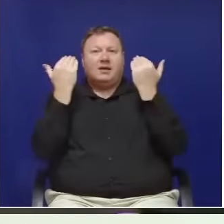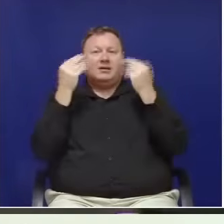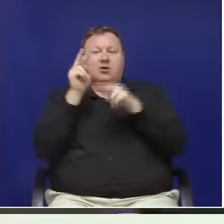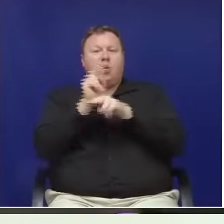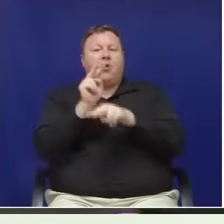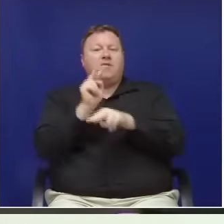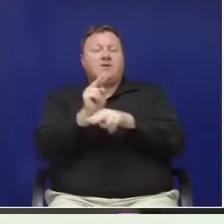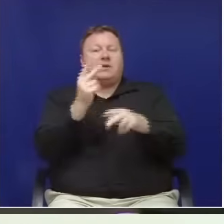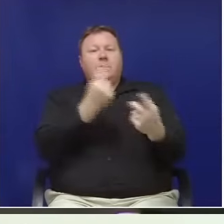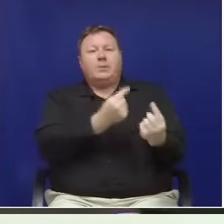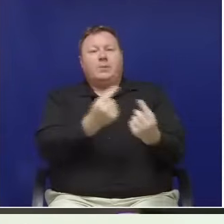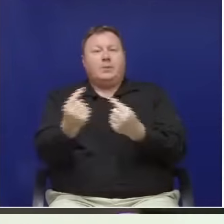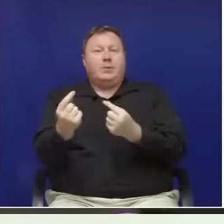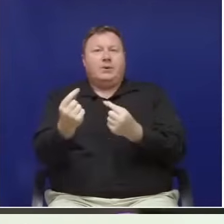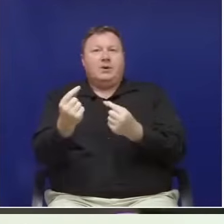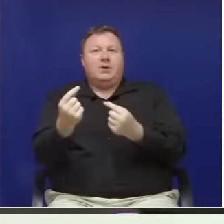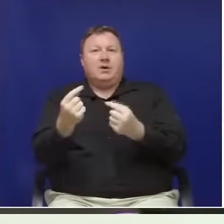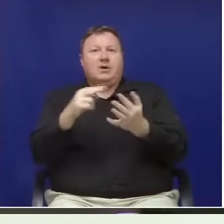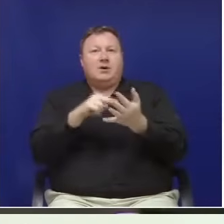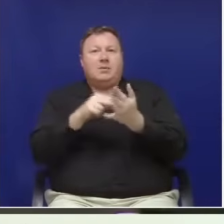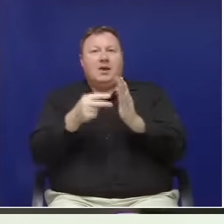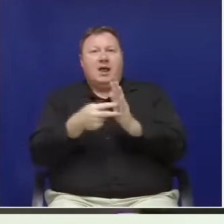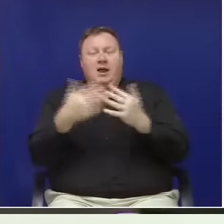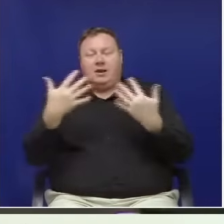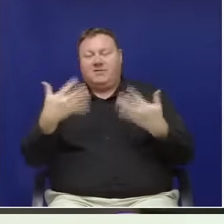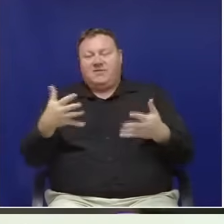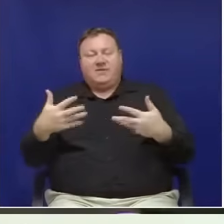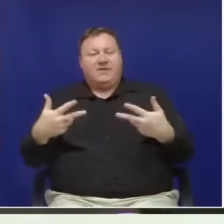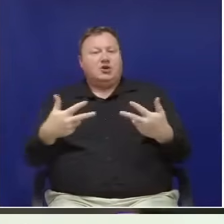oversight over plans already aligned to it?